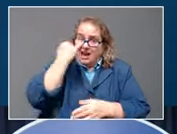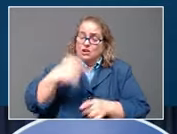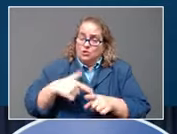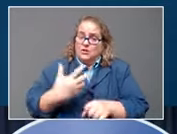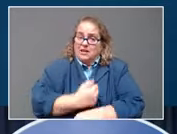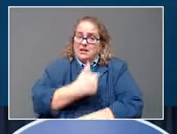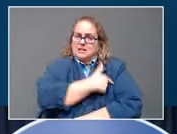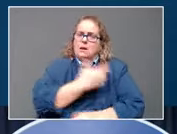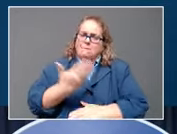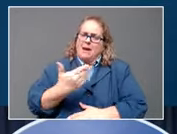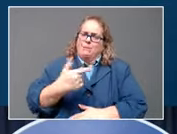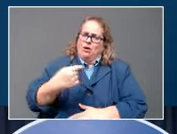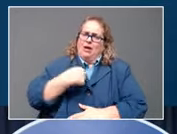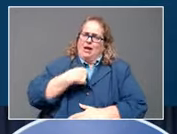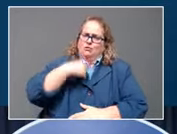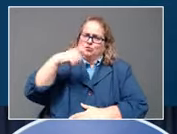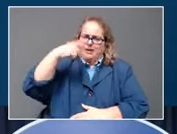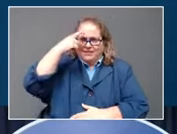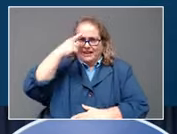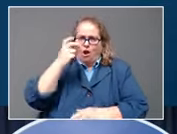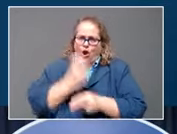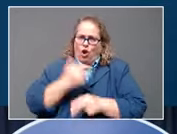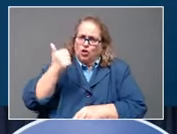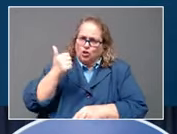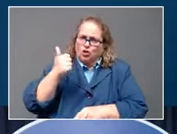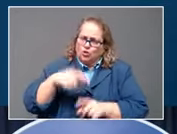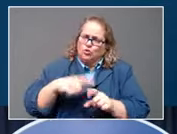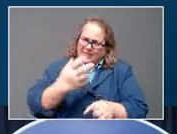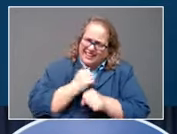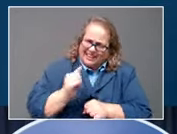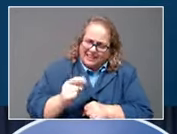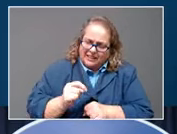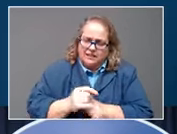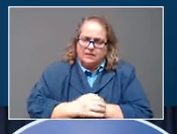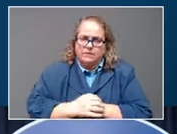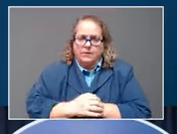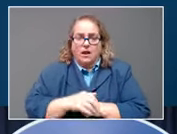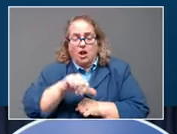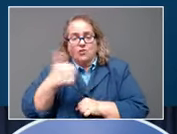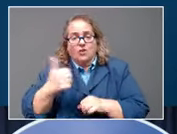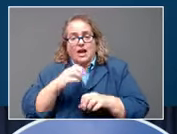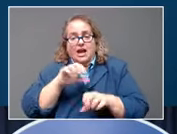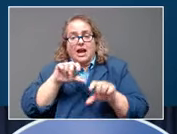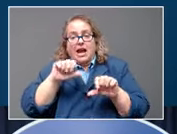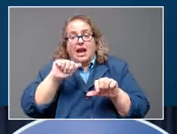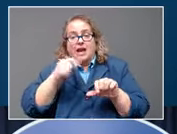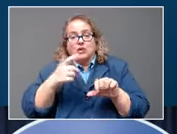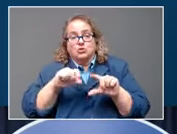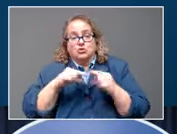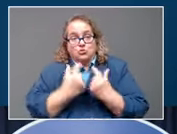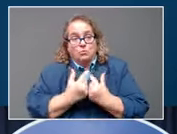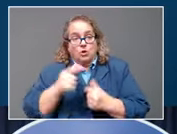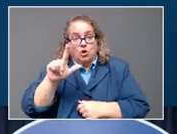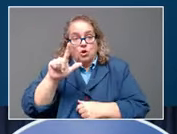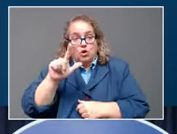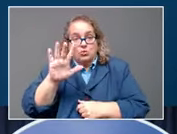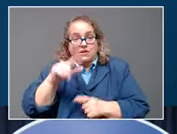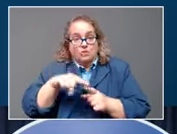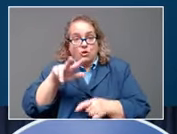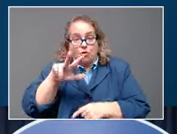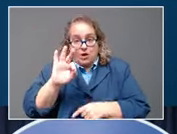think a little bit harder on it. The other age groups that increased, 25 to 39 went up a point